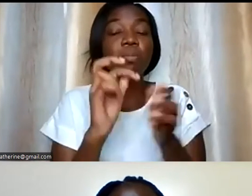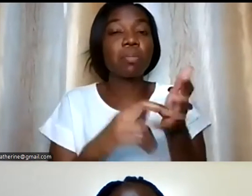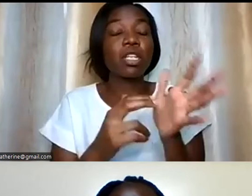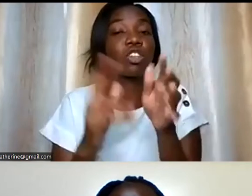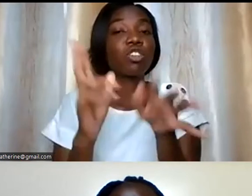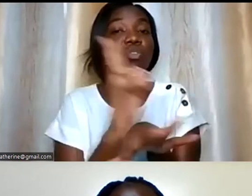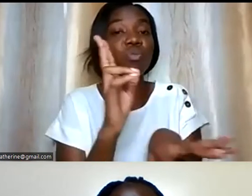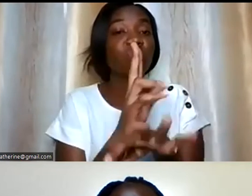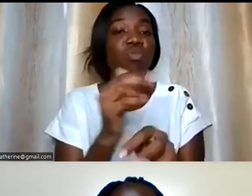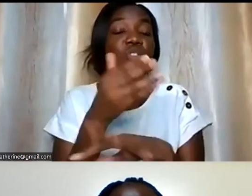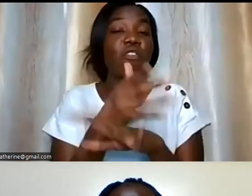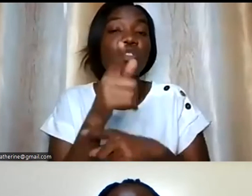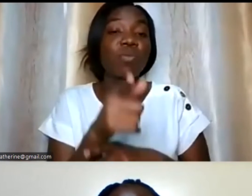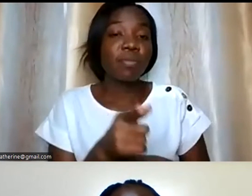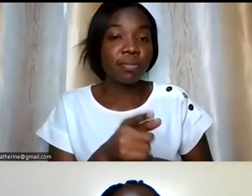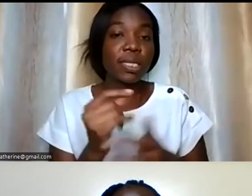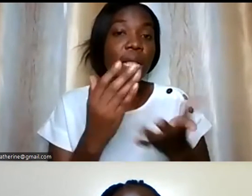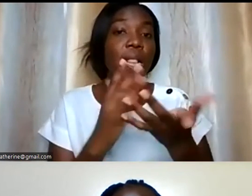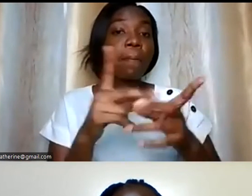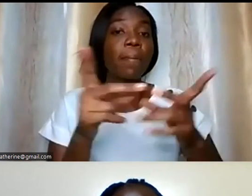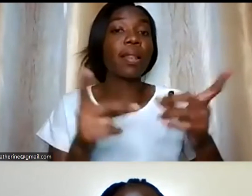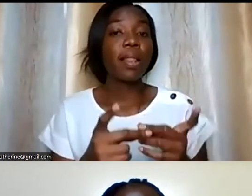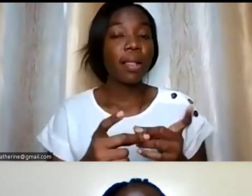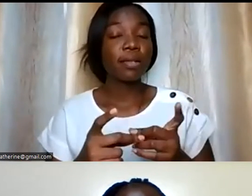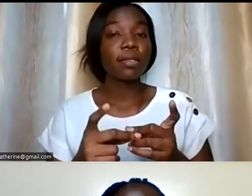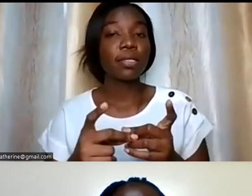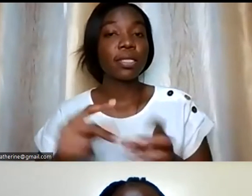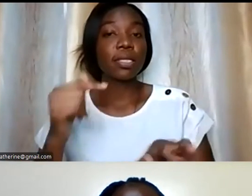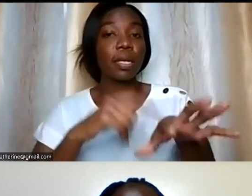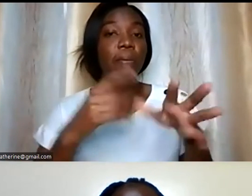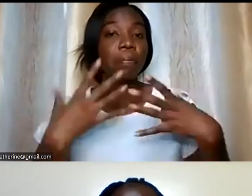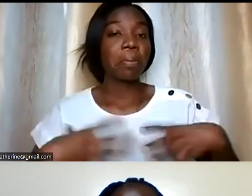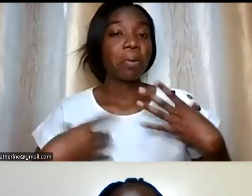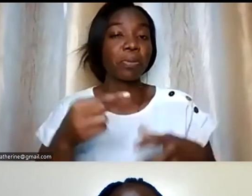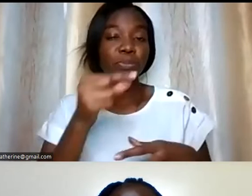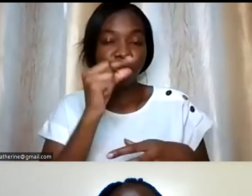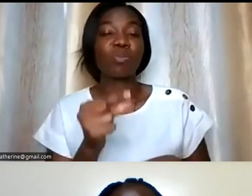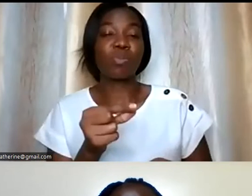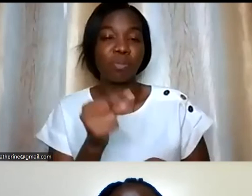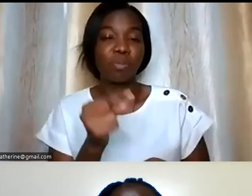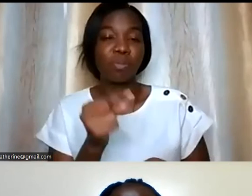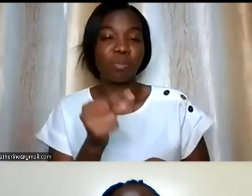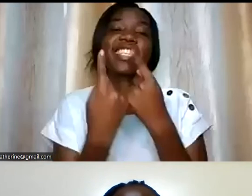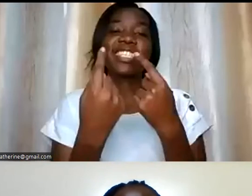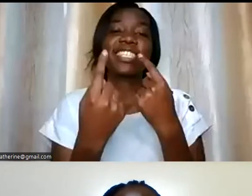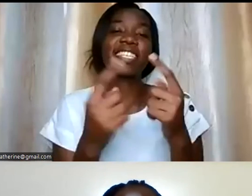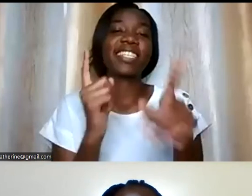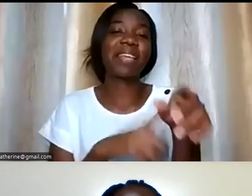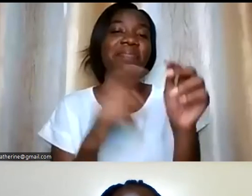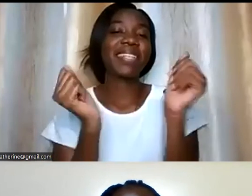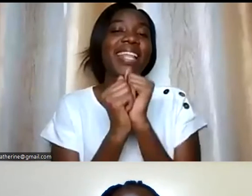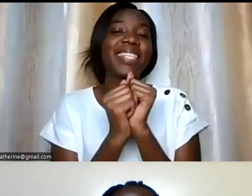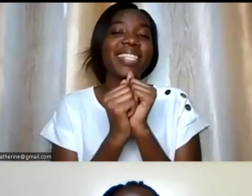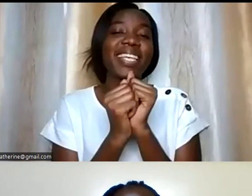you somewhere when people are taking tea in the kitchen at 10 a.m. If you